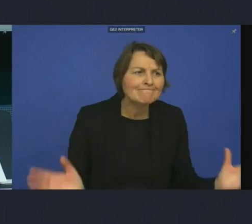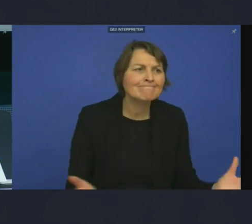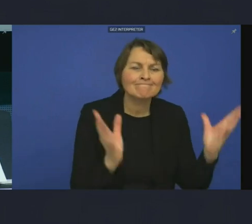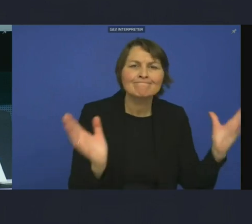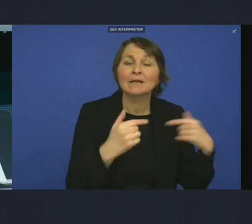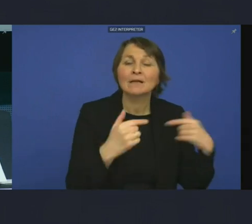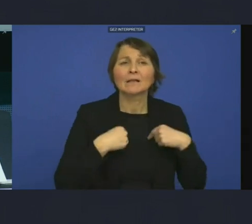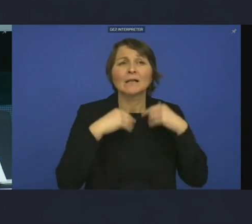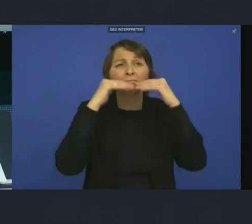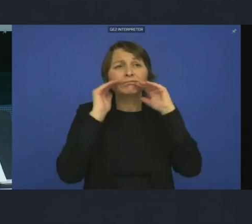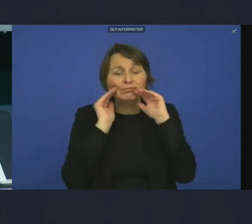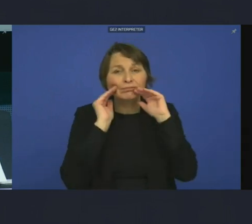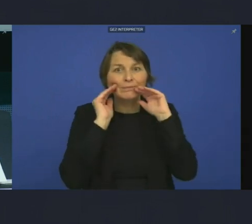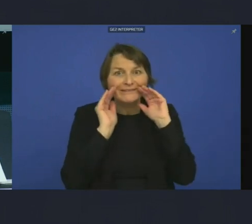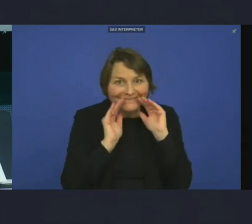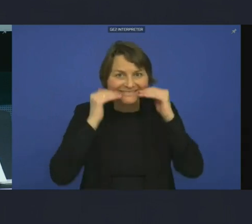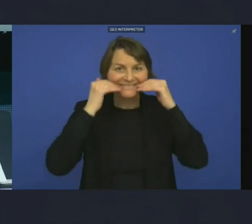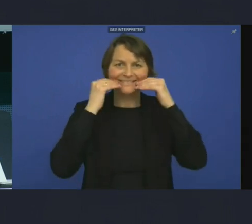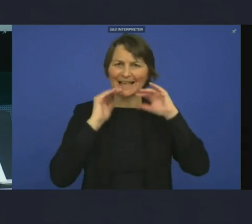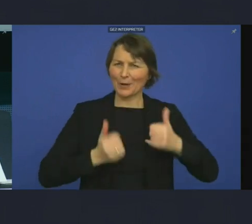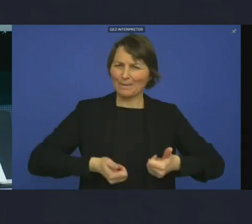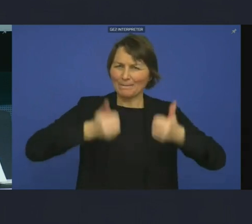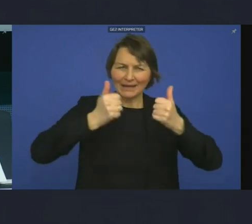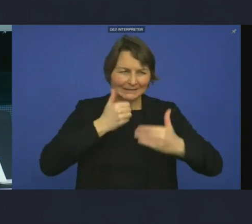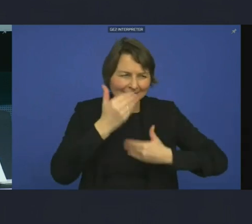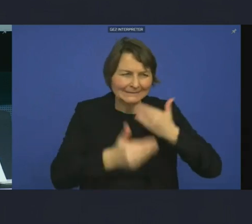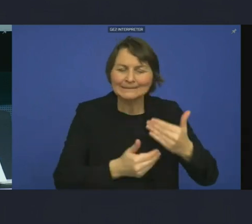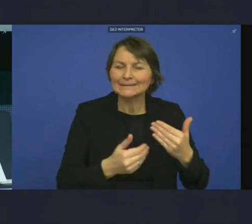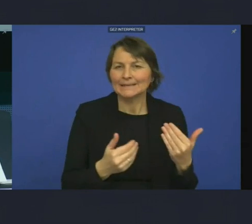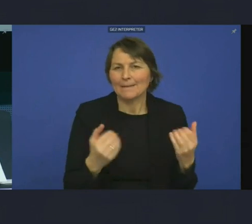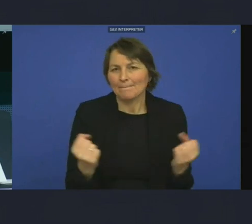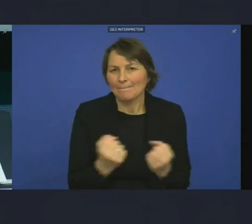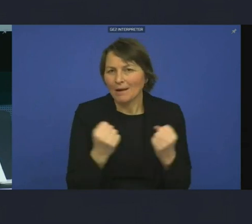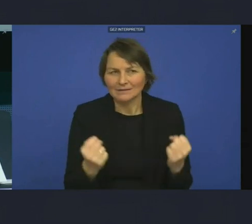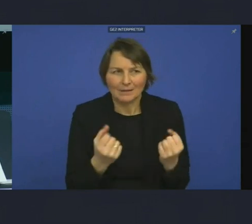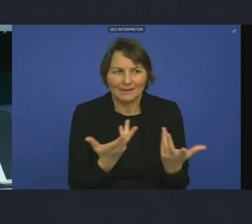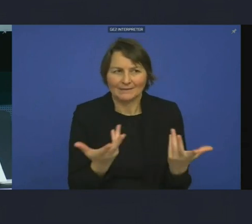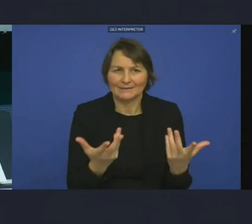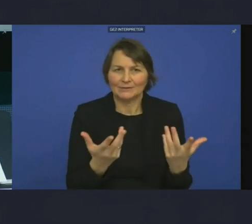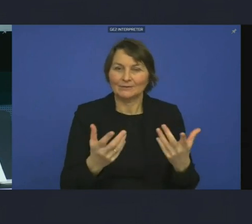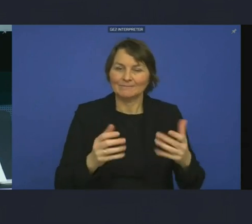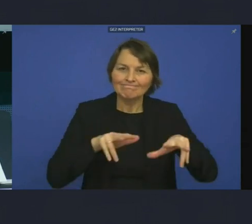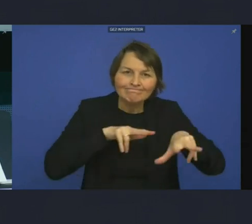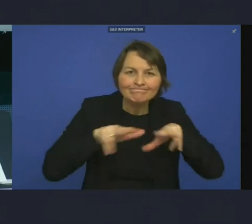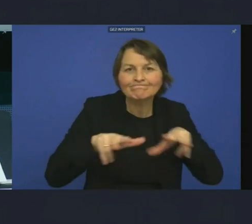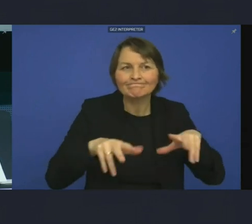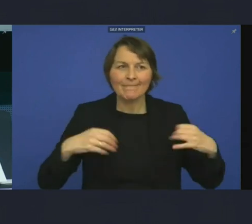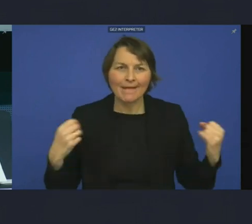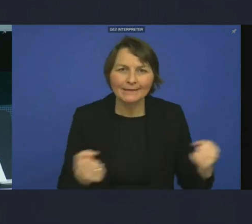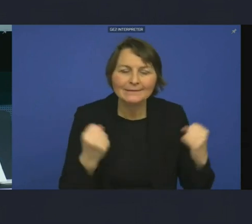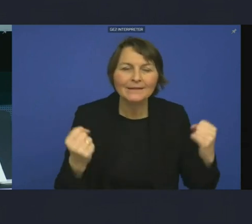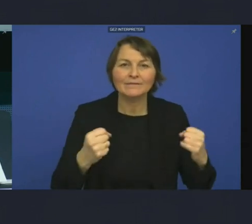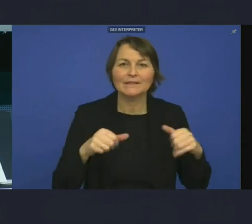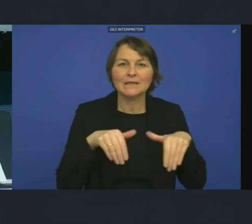difficulties in the various nature, by not being able to practice, by not being able to organize activities, to still continue this